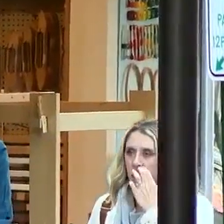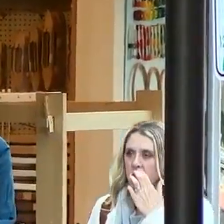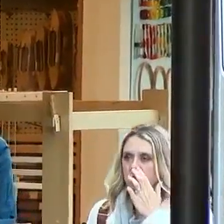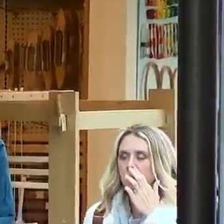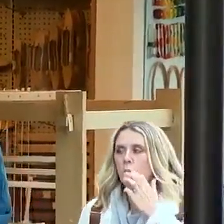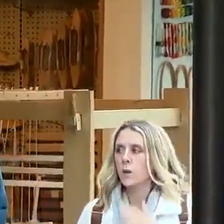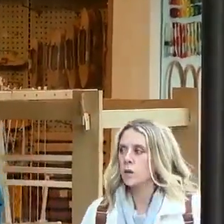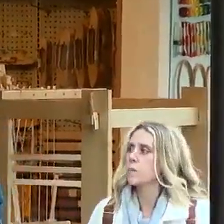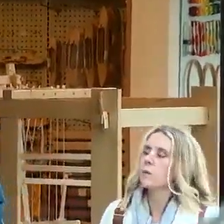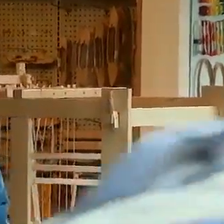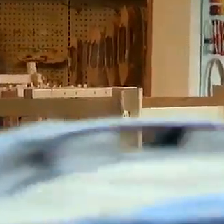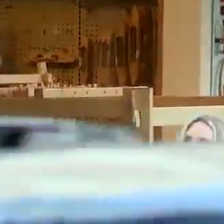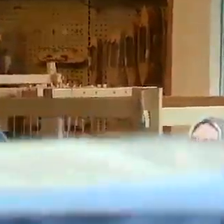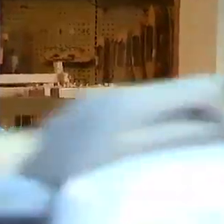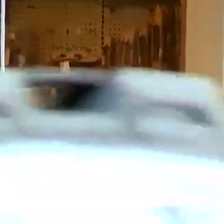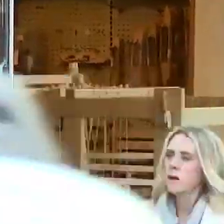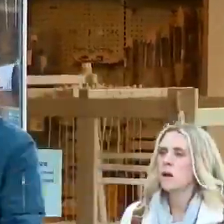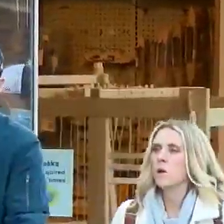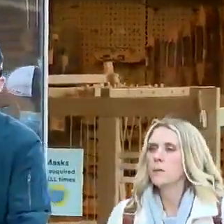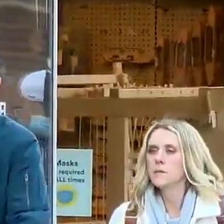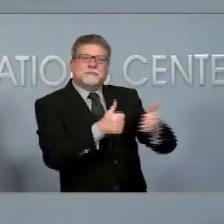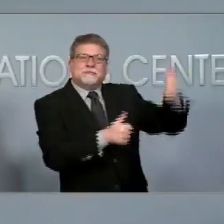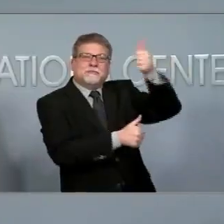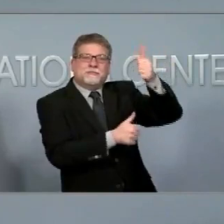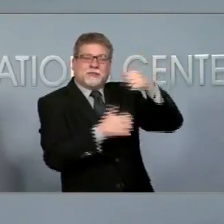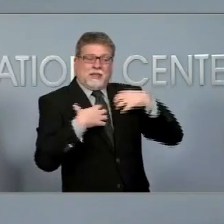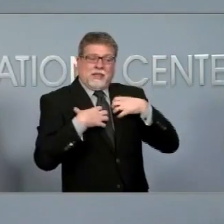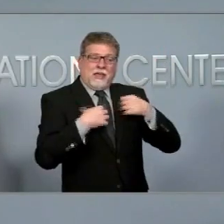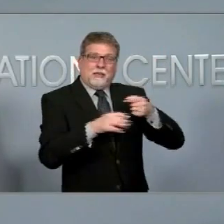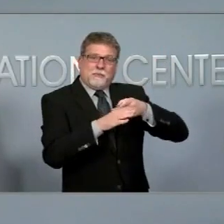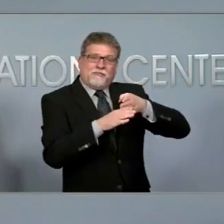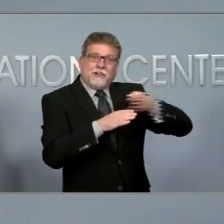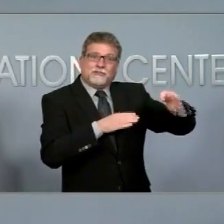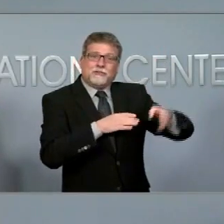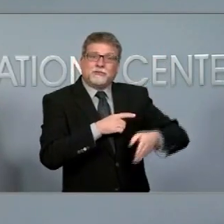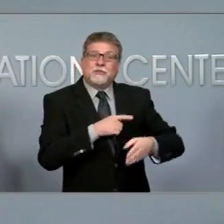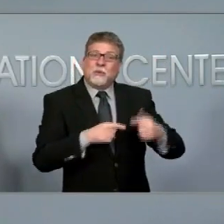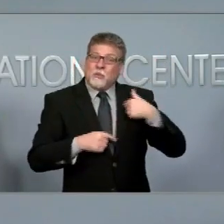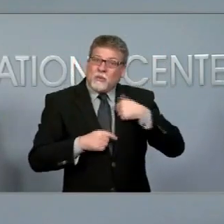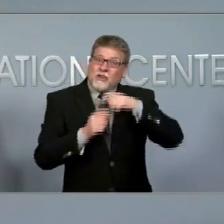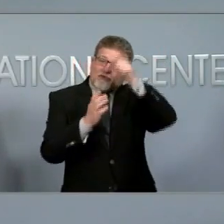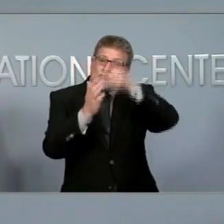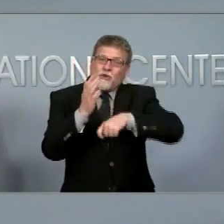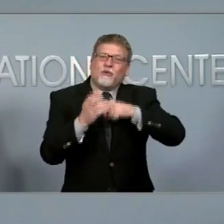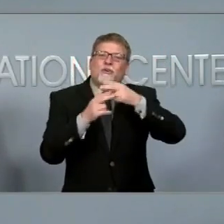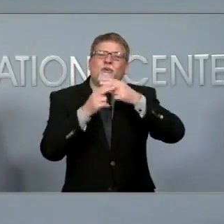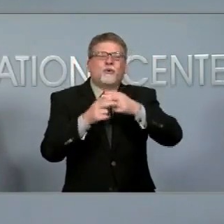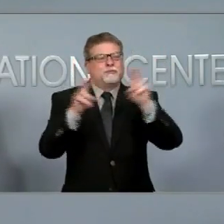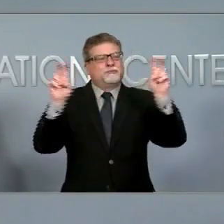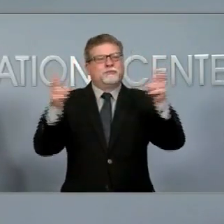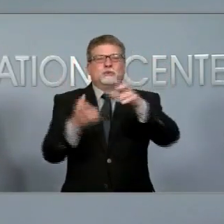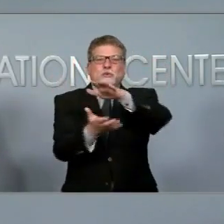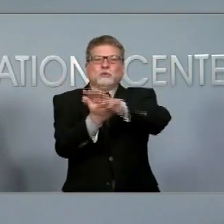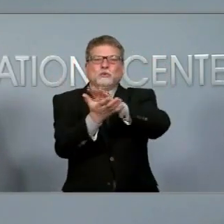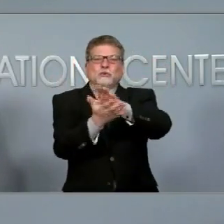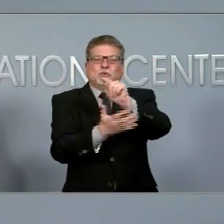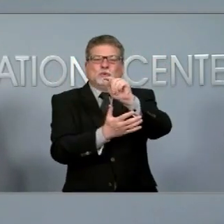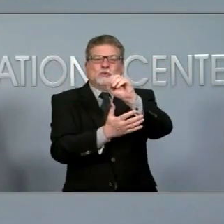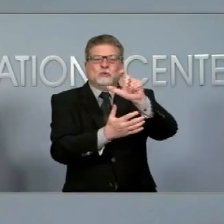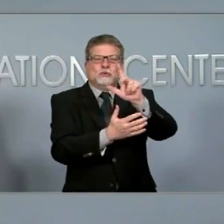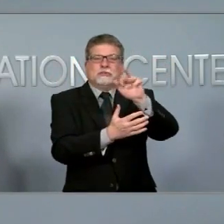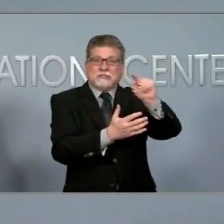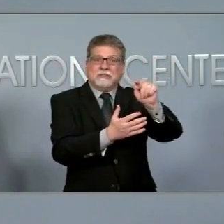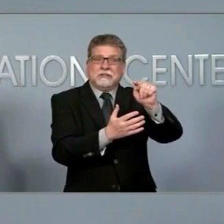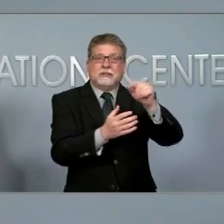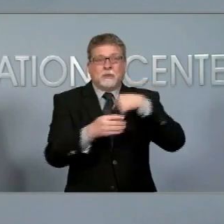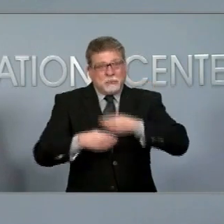might not be the best solution for North Carolinians. The school toolkit provides guidance for schools. And